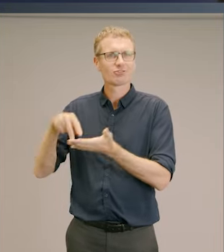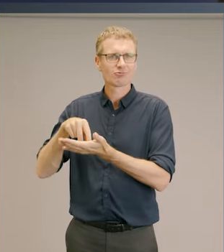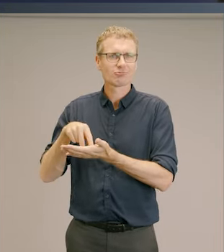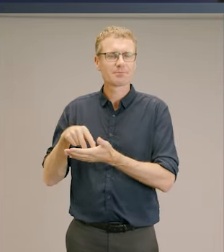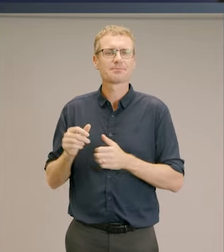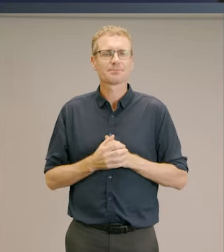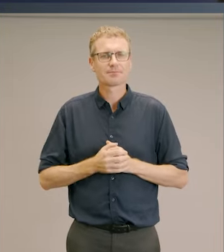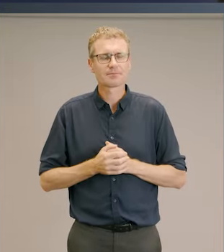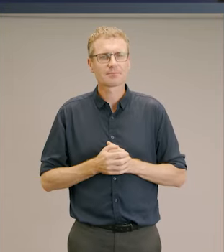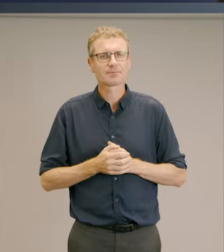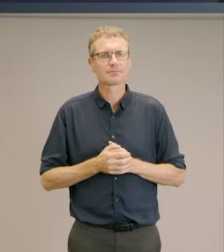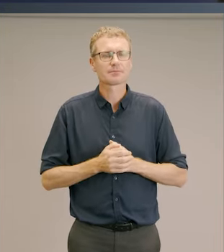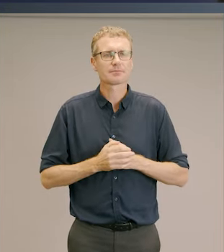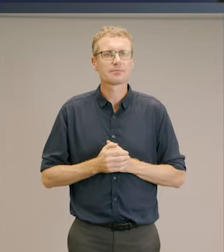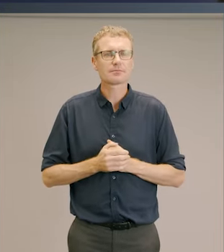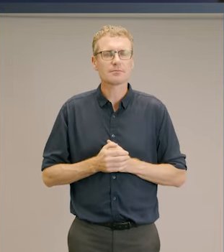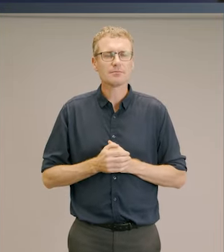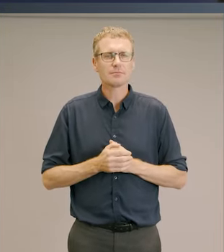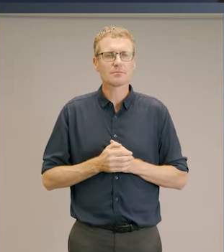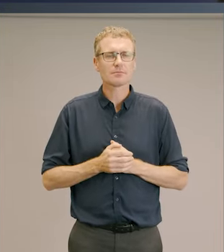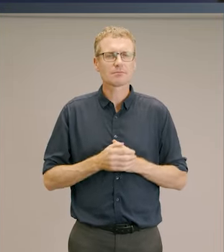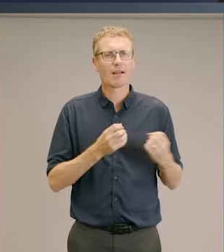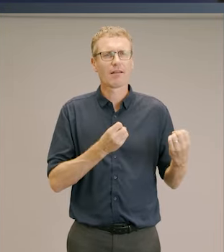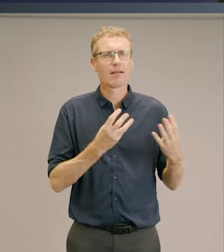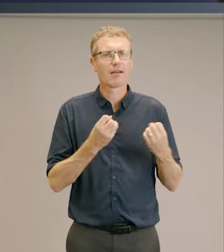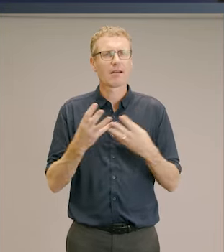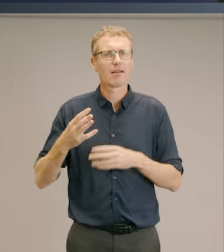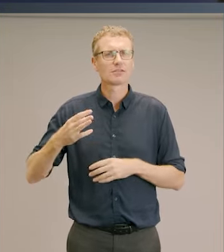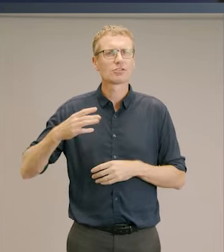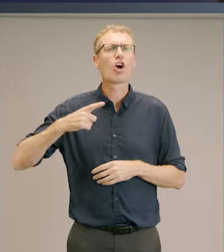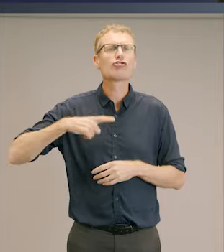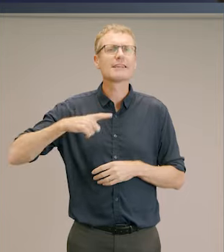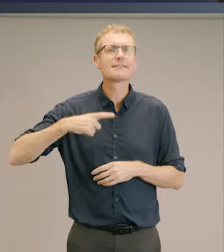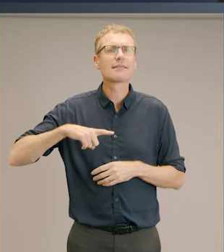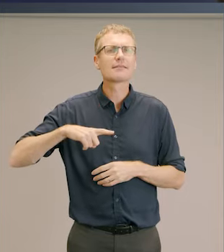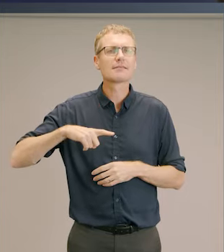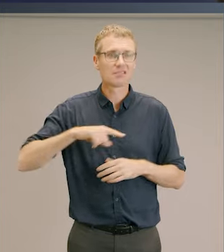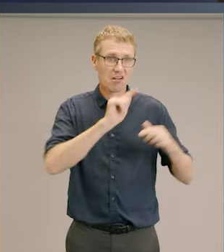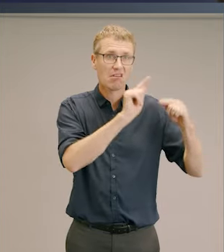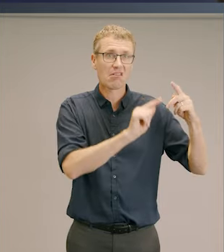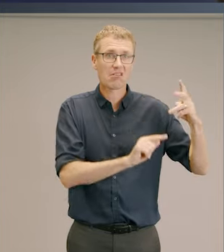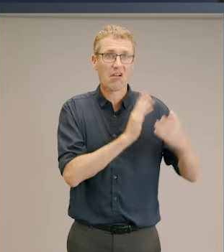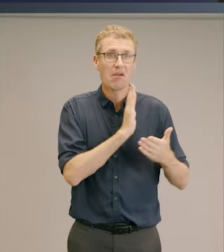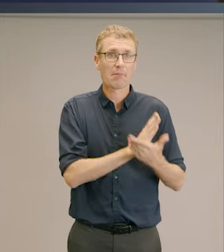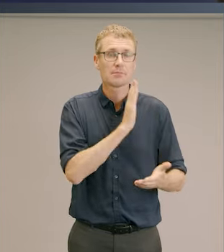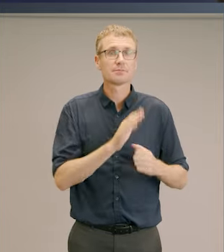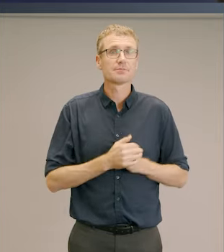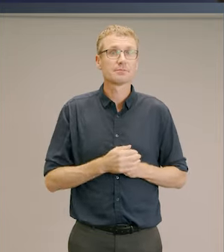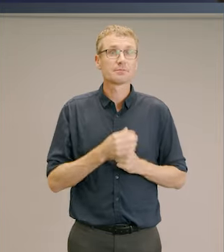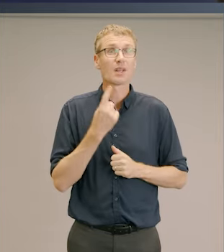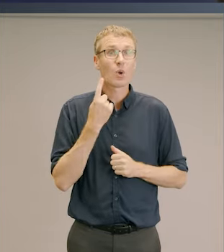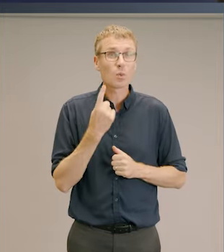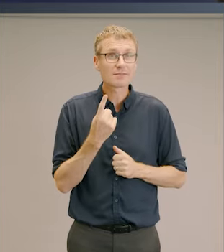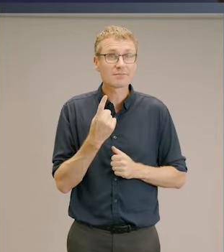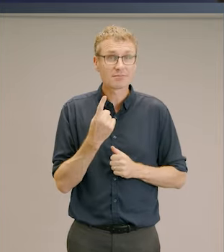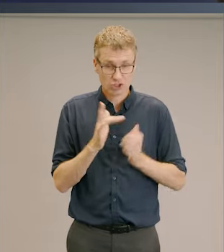confidence to know that Jesus was resurrected. There are a whole bunch of reasons around the historic probability